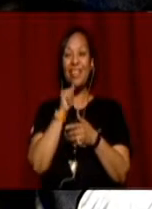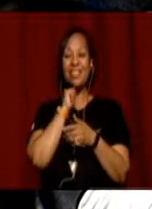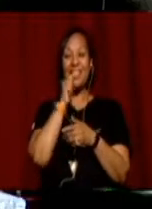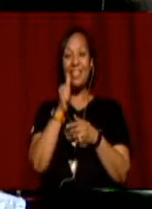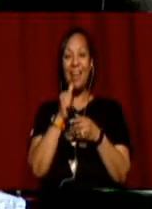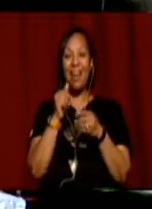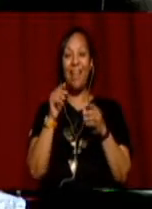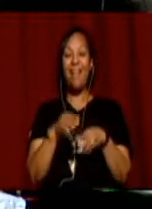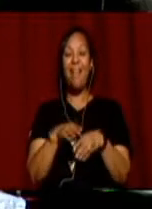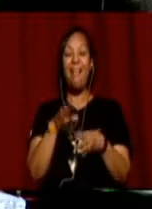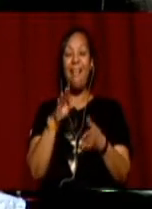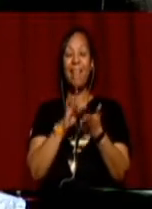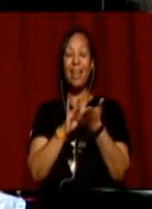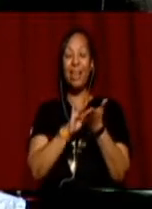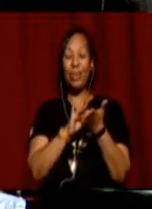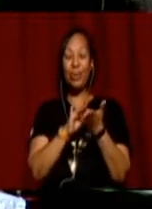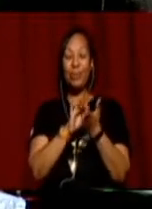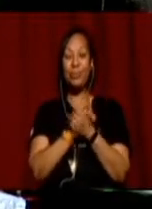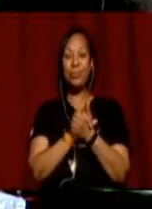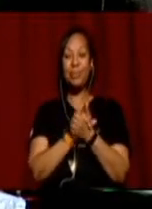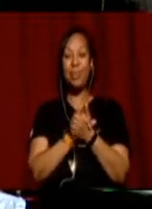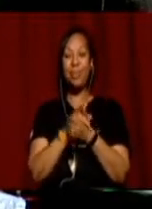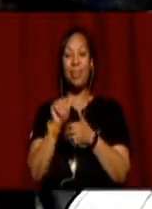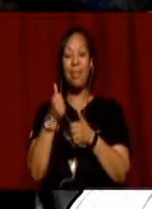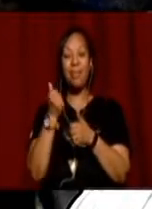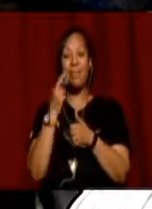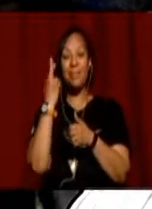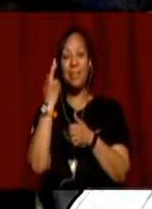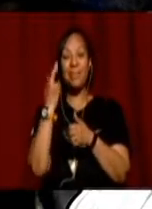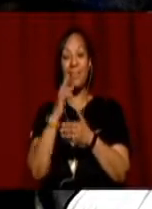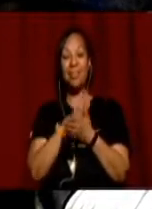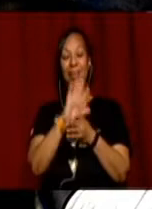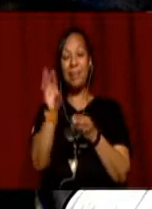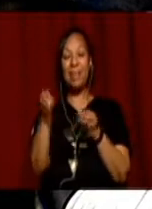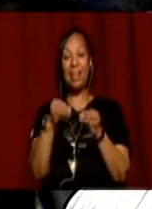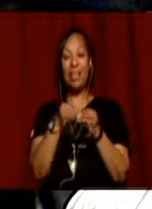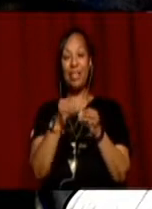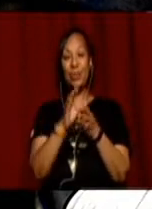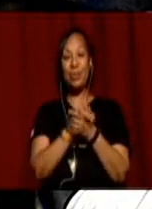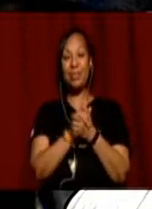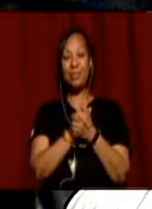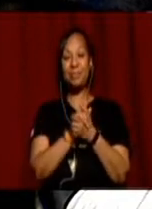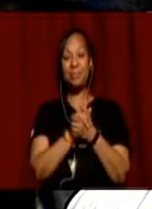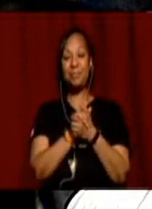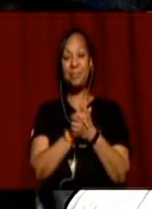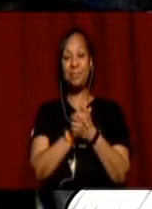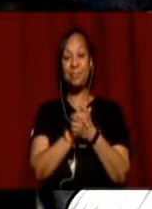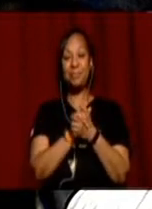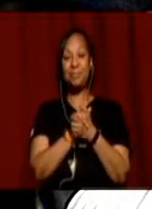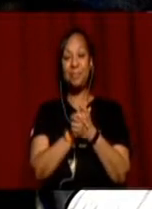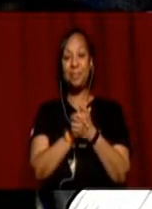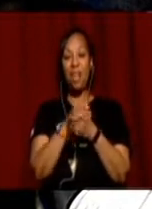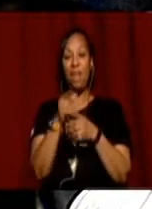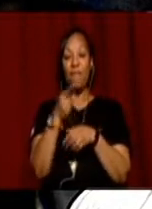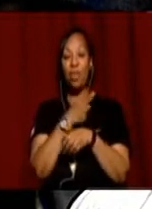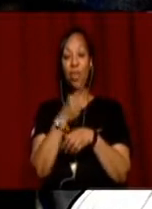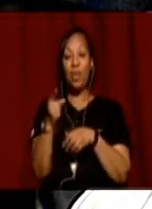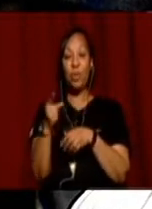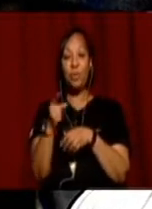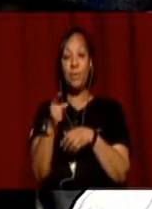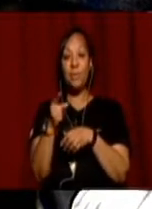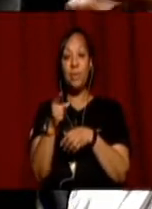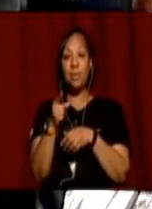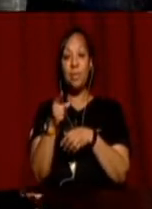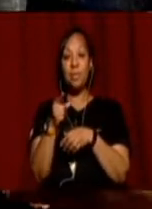cure, go ahead. Absolutely. The other reason, getting into it, was that those of us with